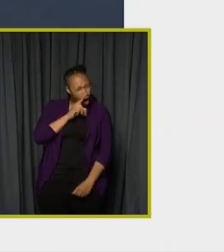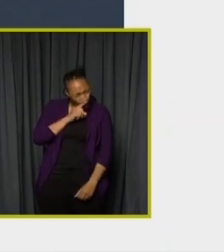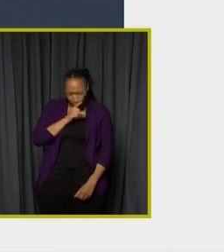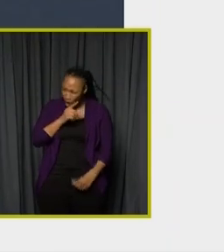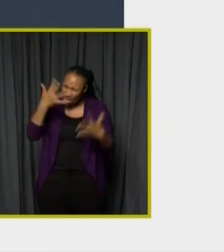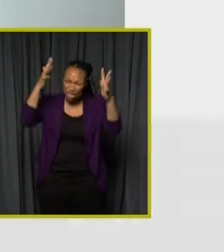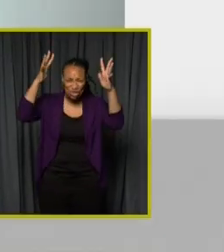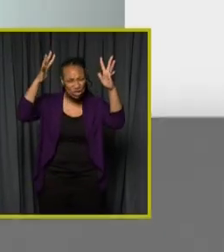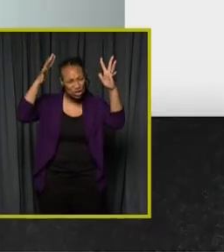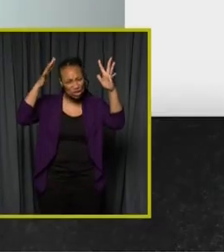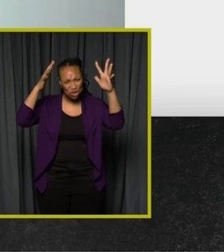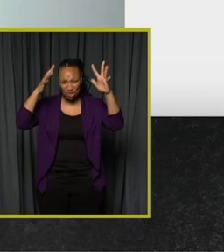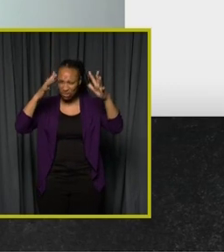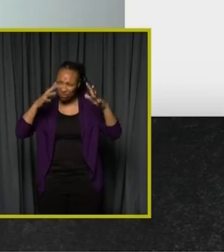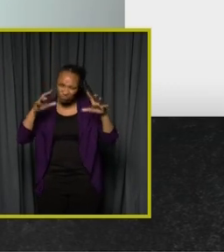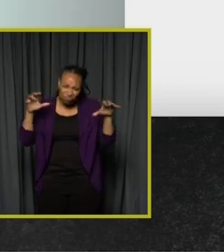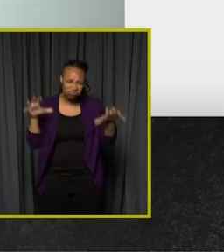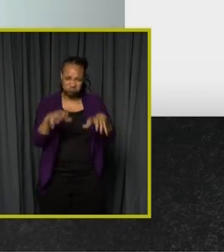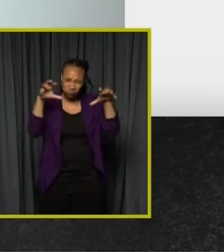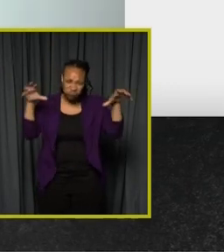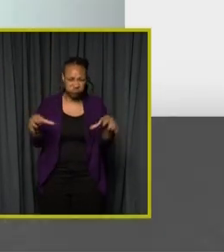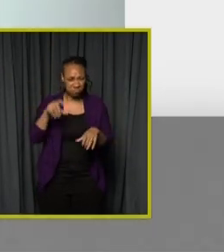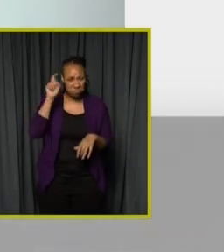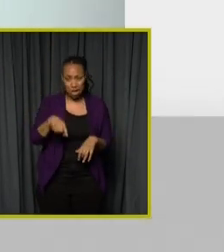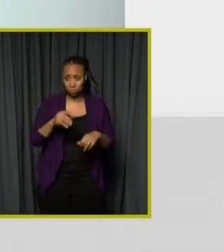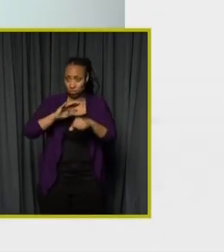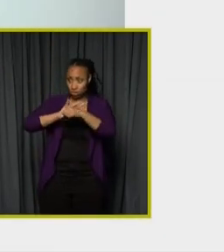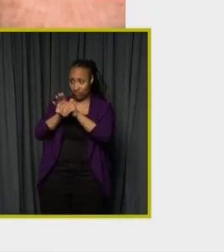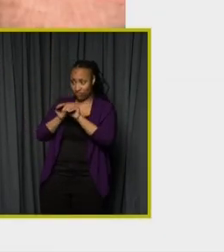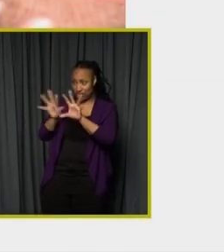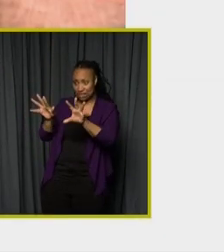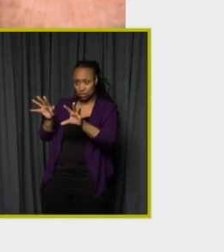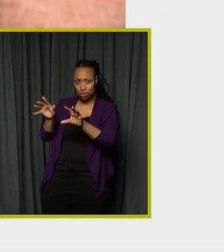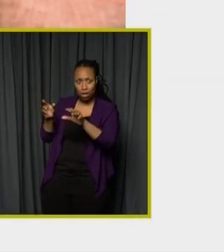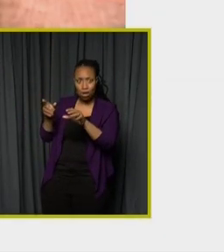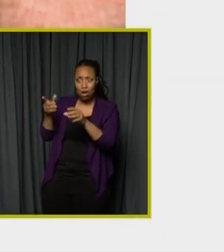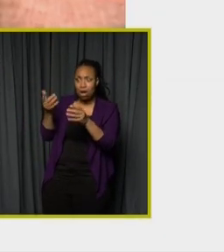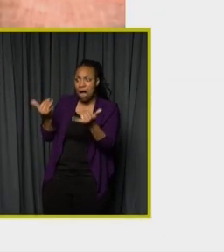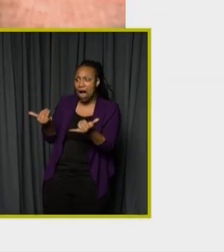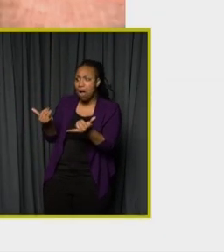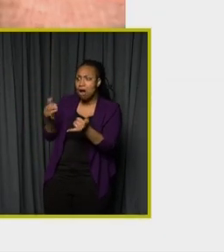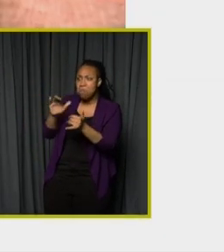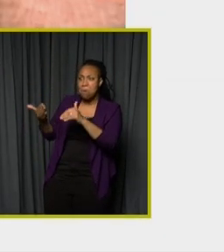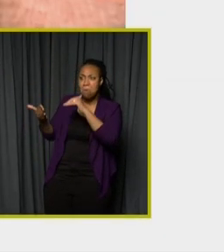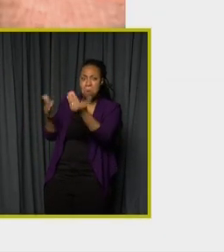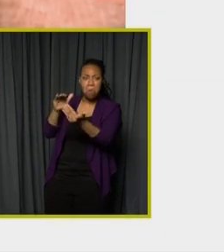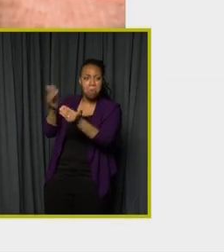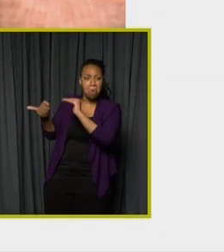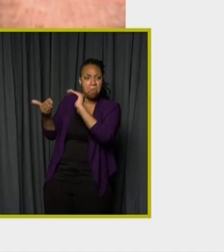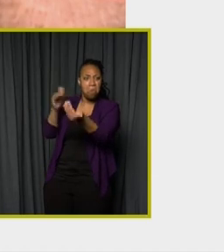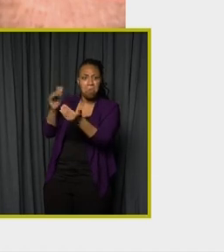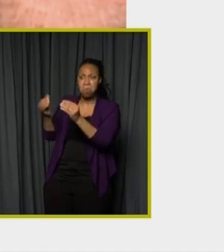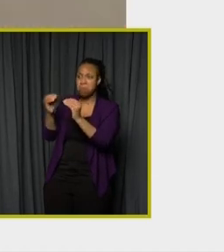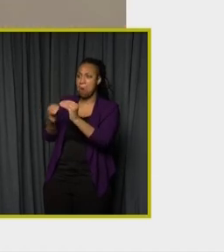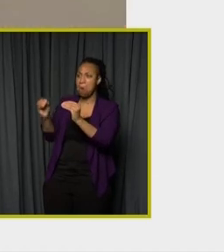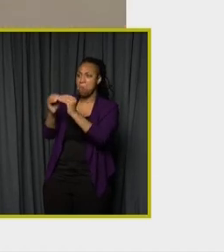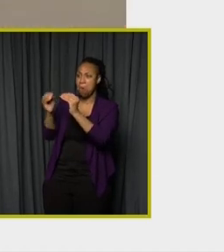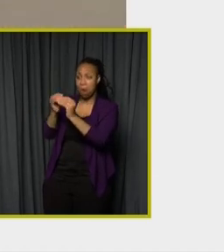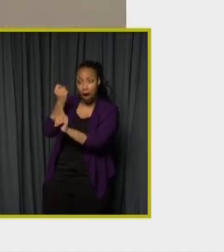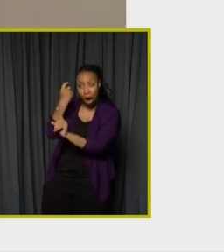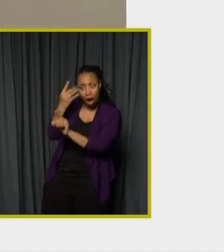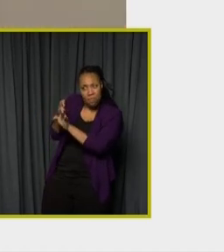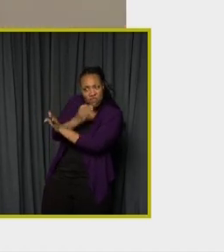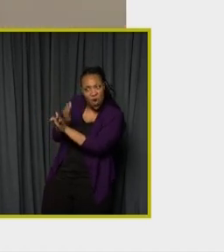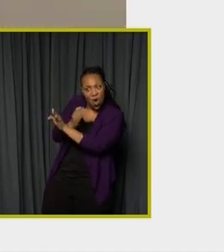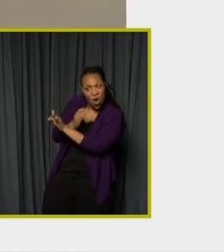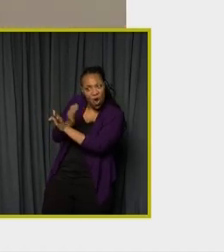the fissures created by racist capitalism, where essential workers are really sacrificial and not given